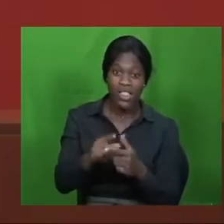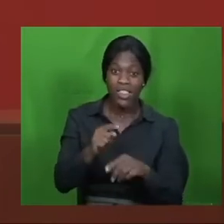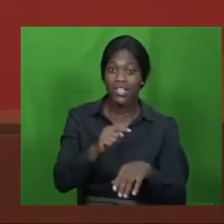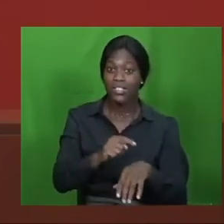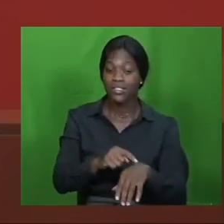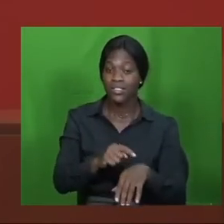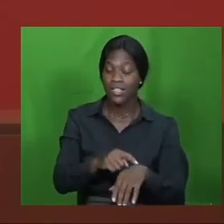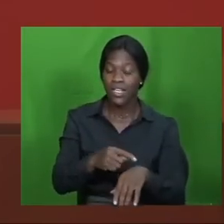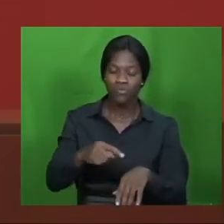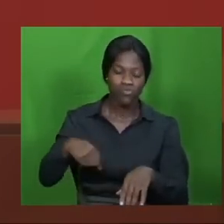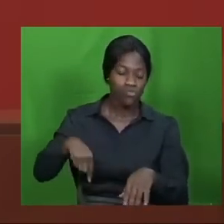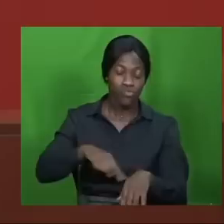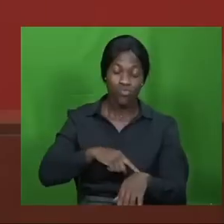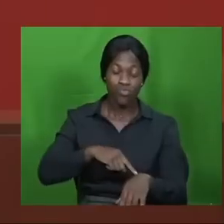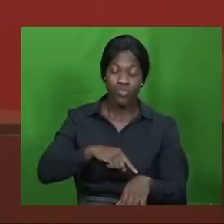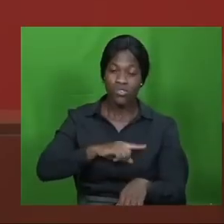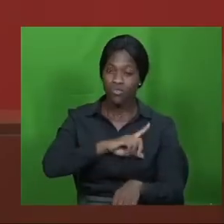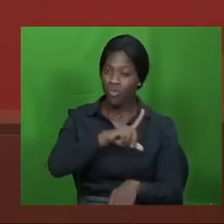go further than we did.